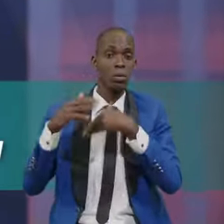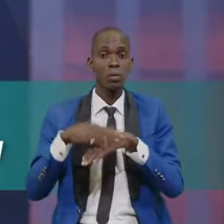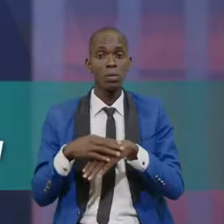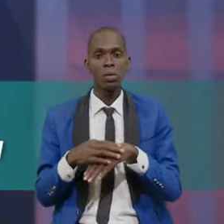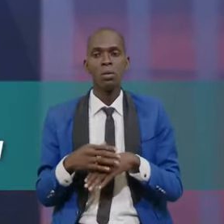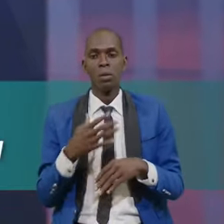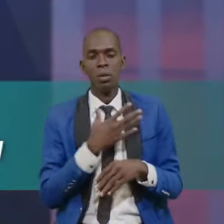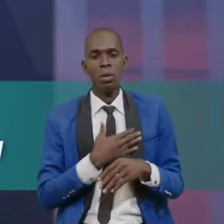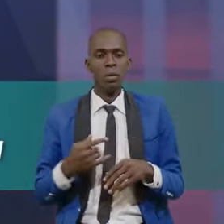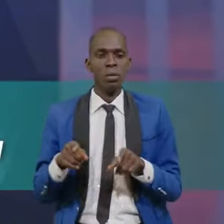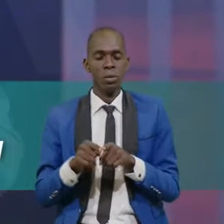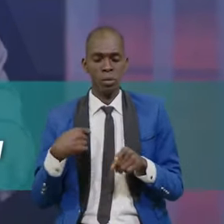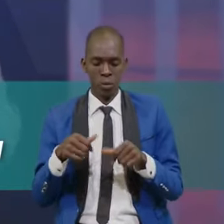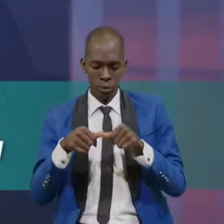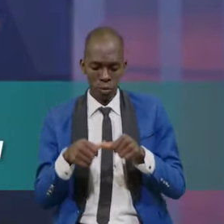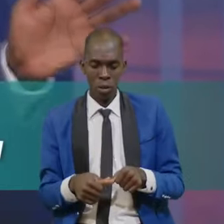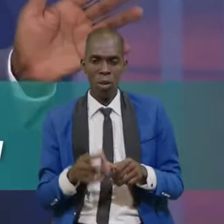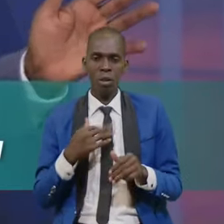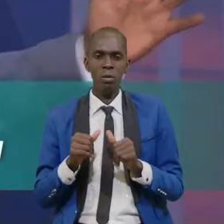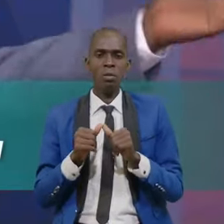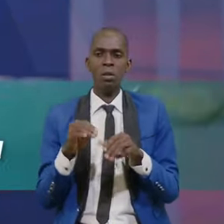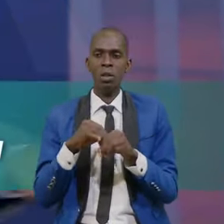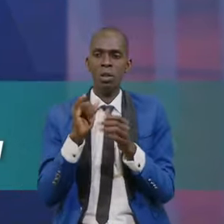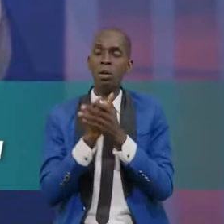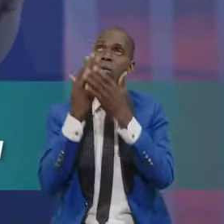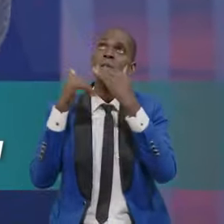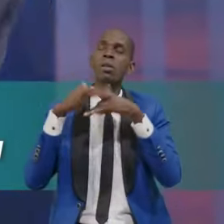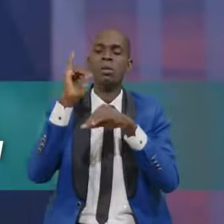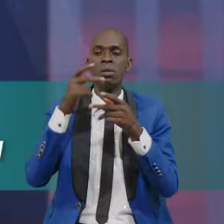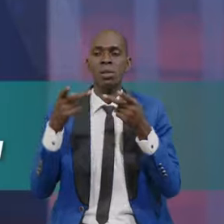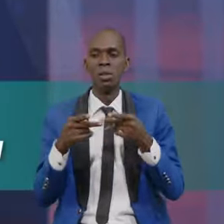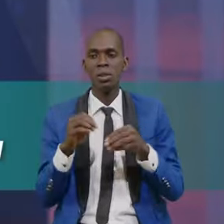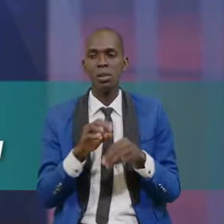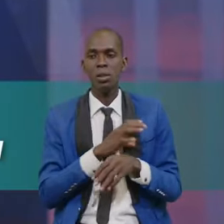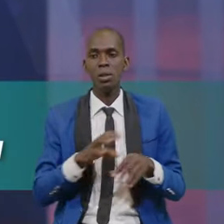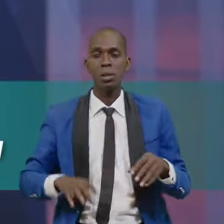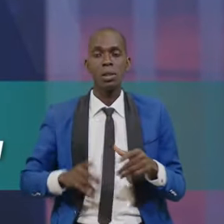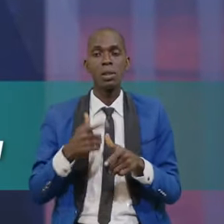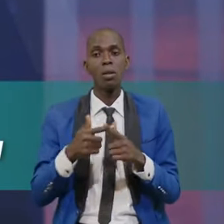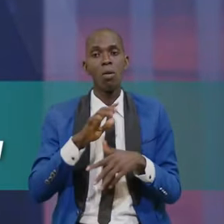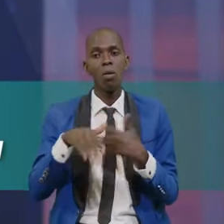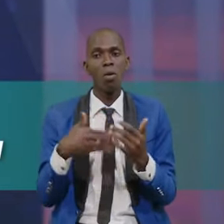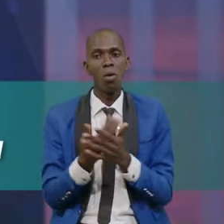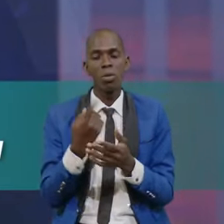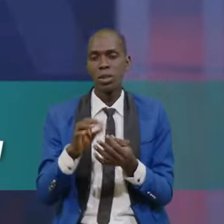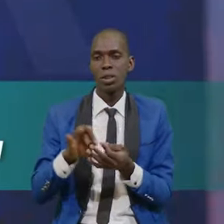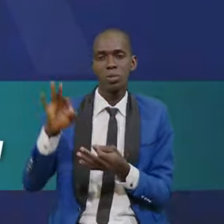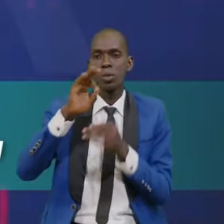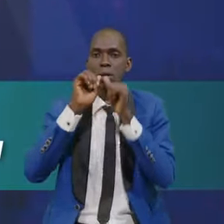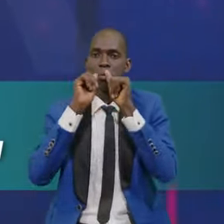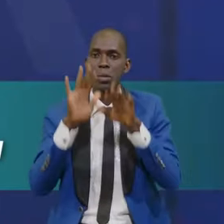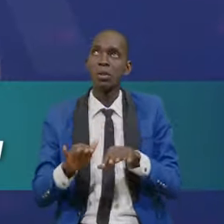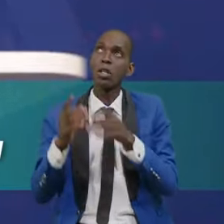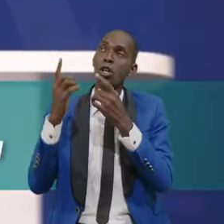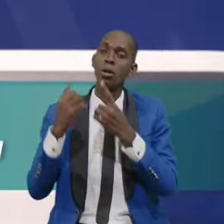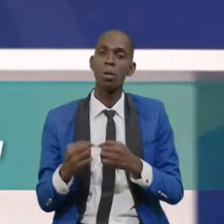the heavenly places in Christ, then all the spiritual blessings come. But if we